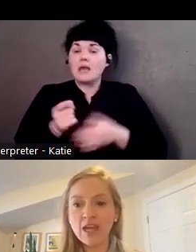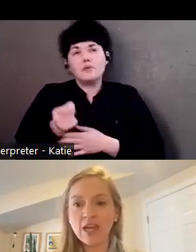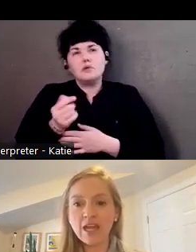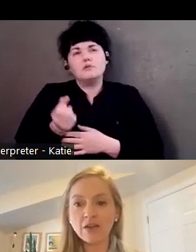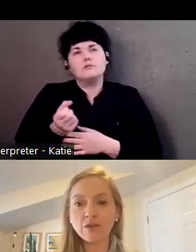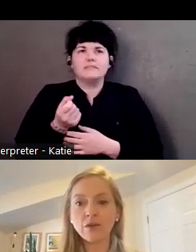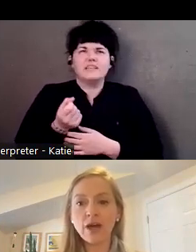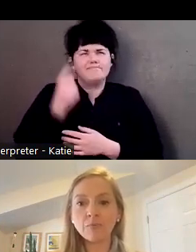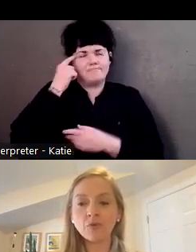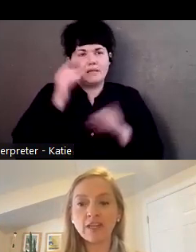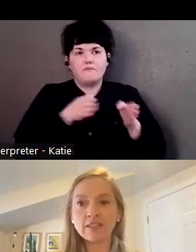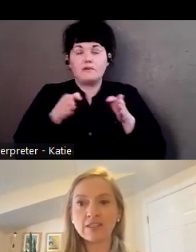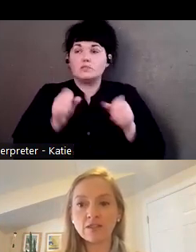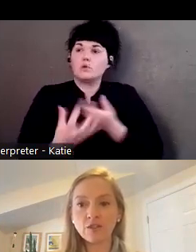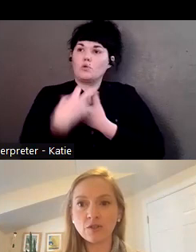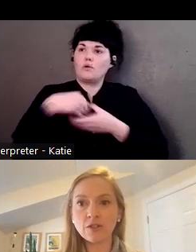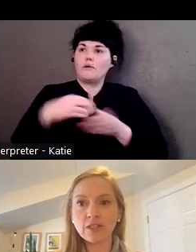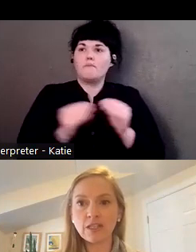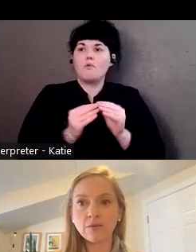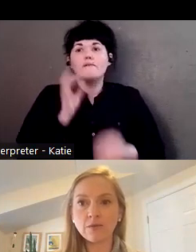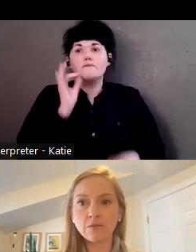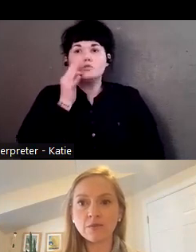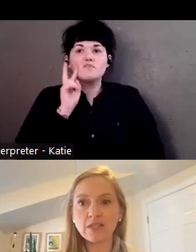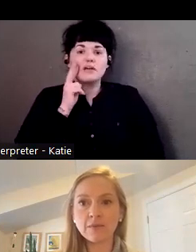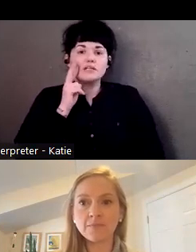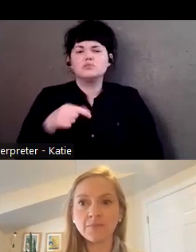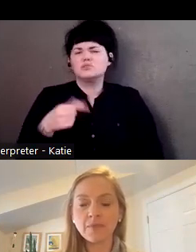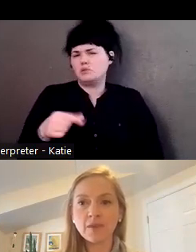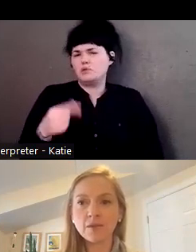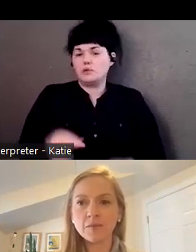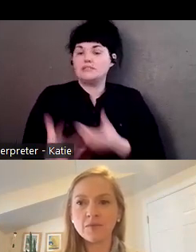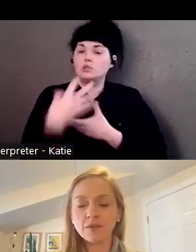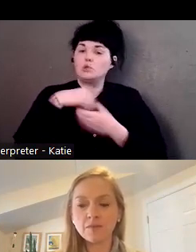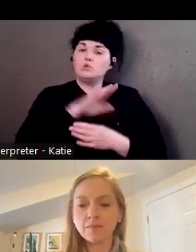vegetables, and grains into your eating routine.